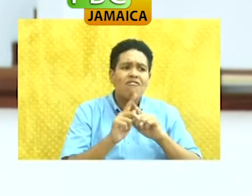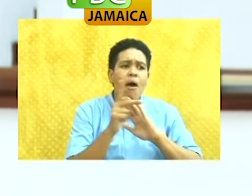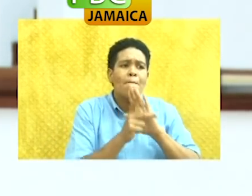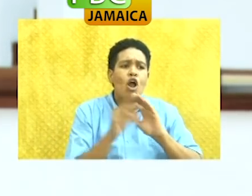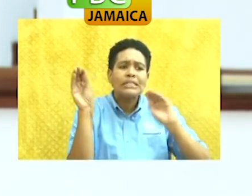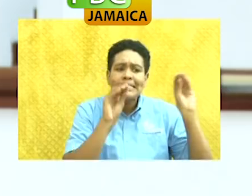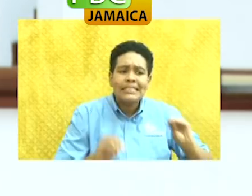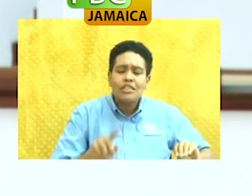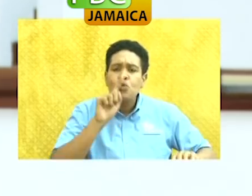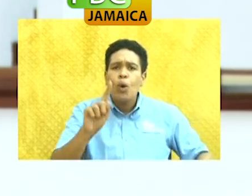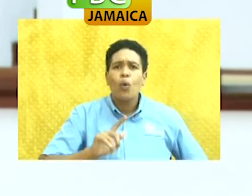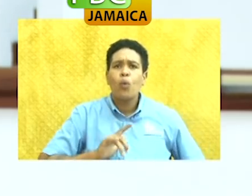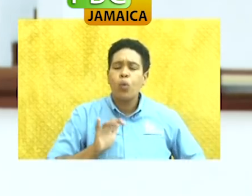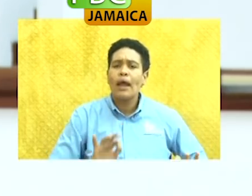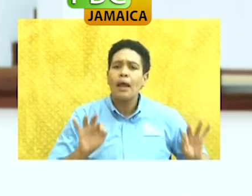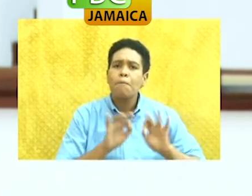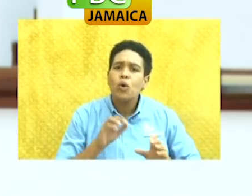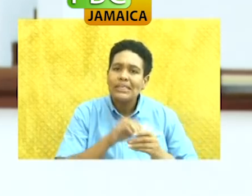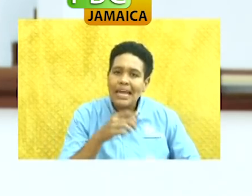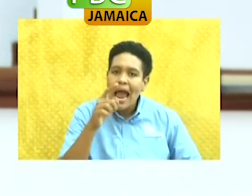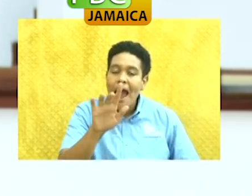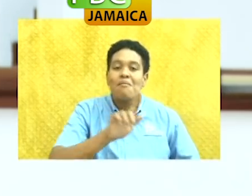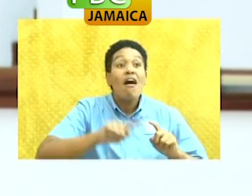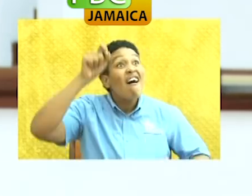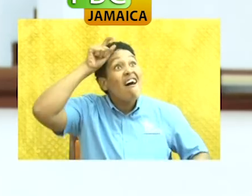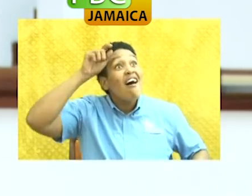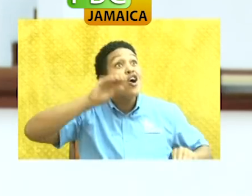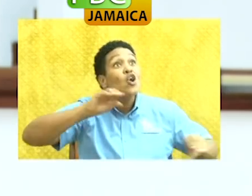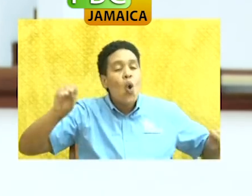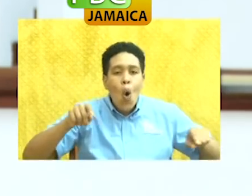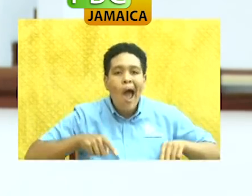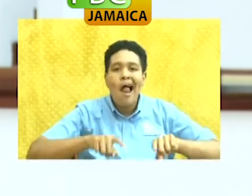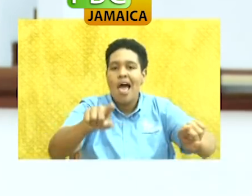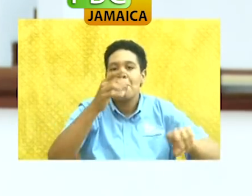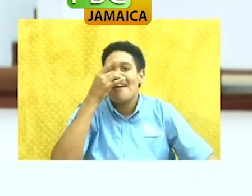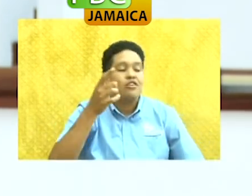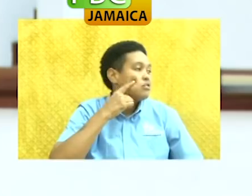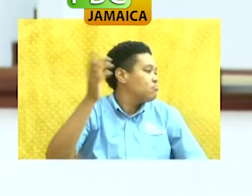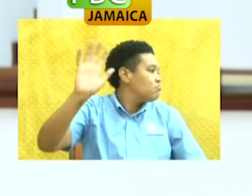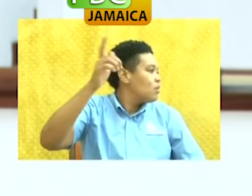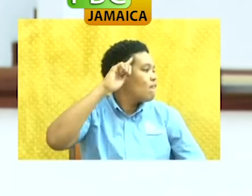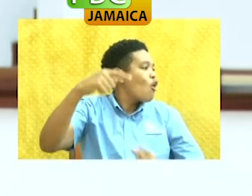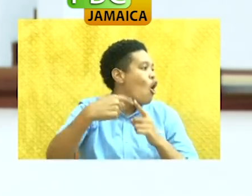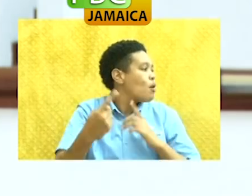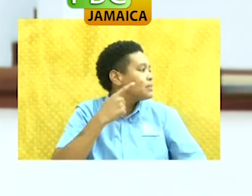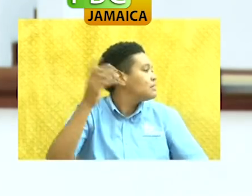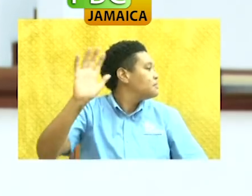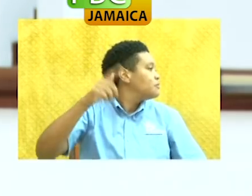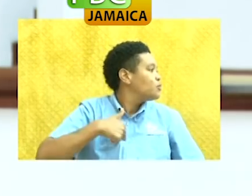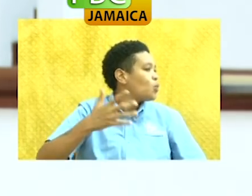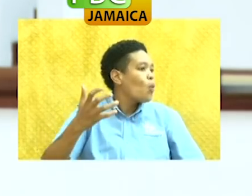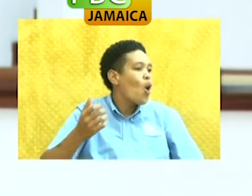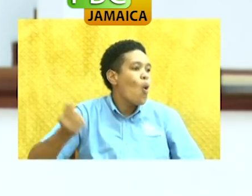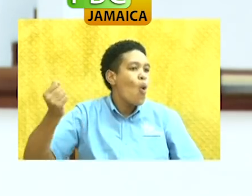programs that are of great importance. But there is no alignment of interest for the opposition to hold the